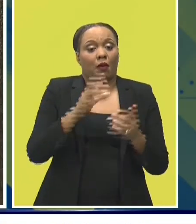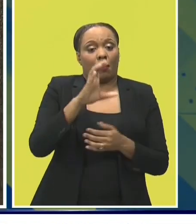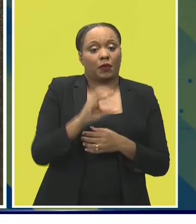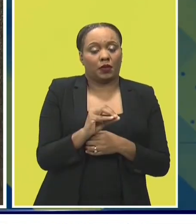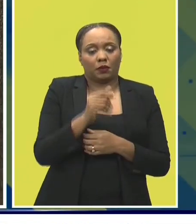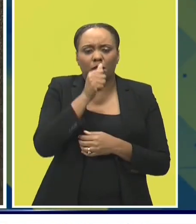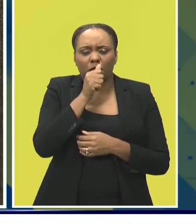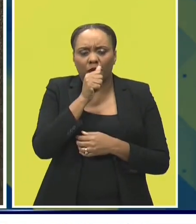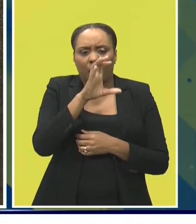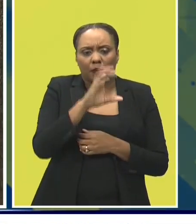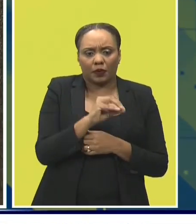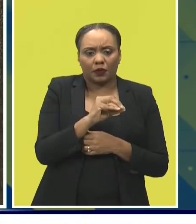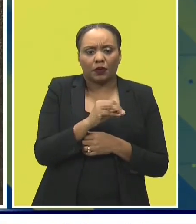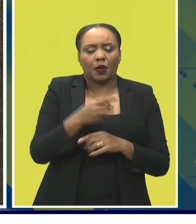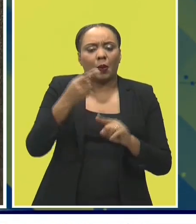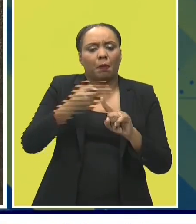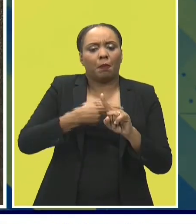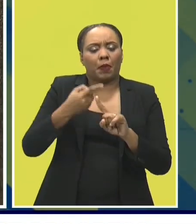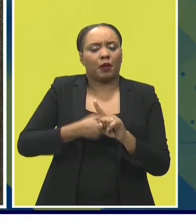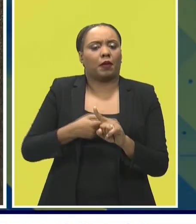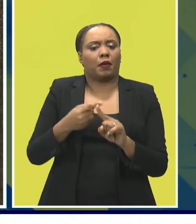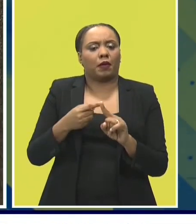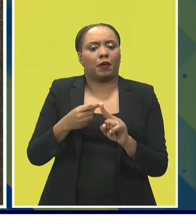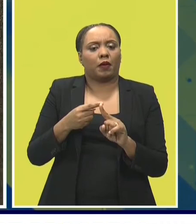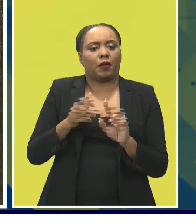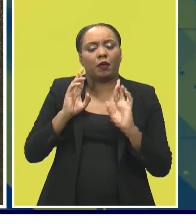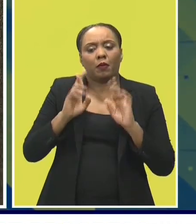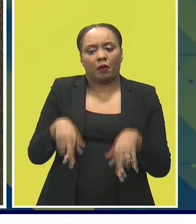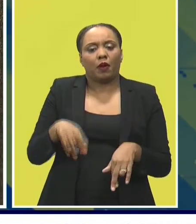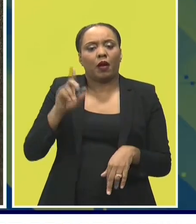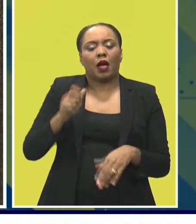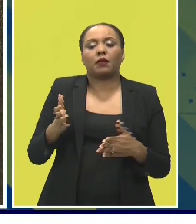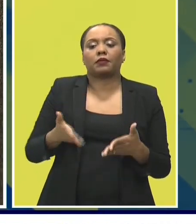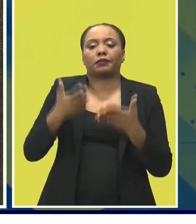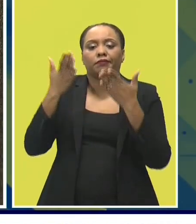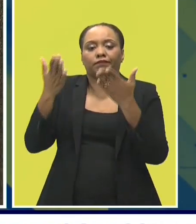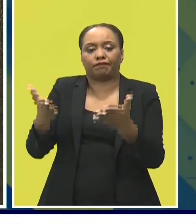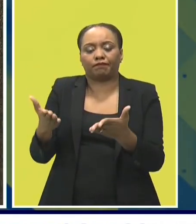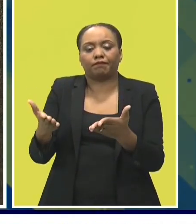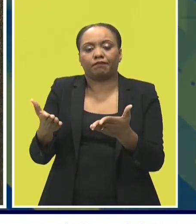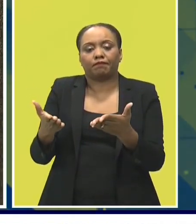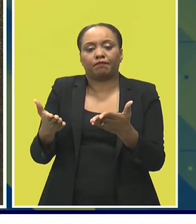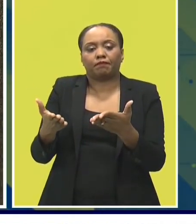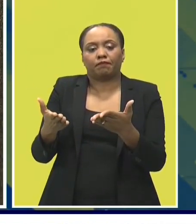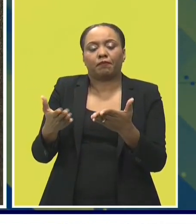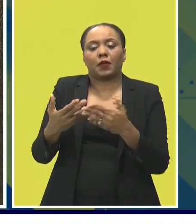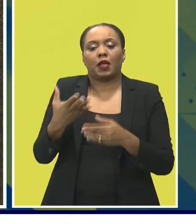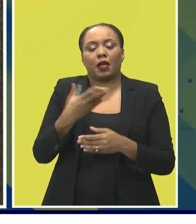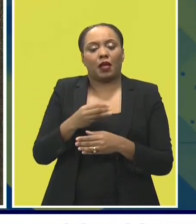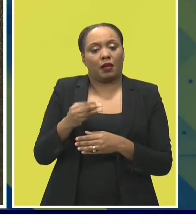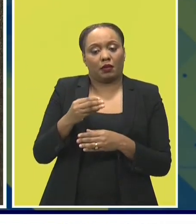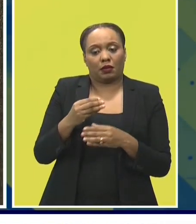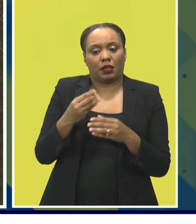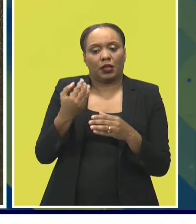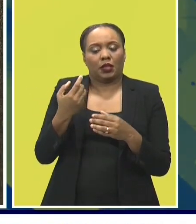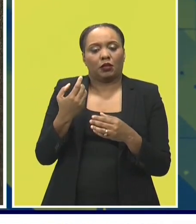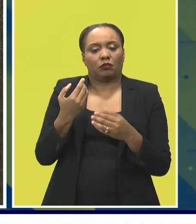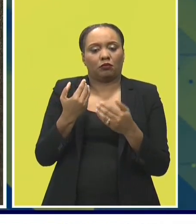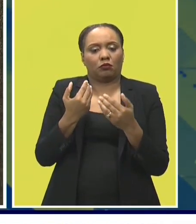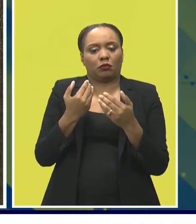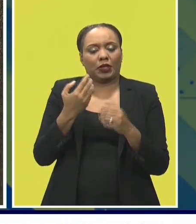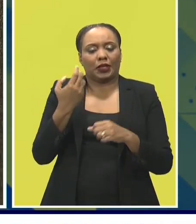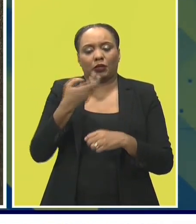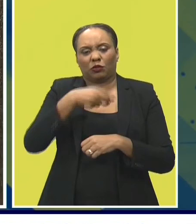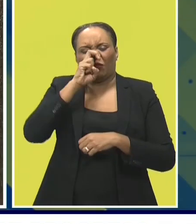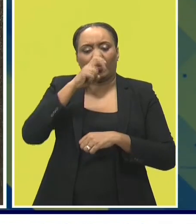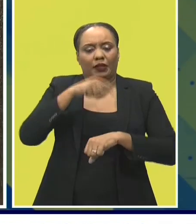whose monthly reports must be submitted within 5 days of the month end, and the year-end audit completed and financial